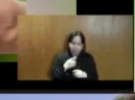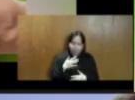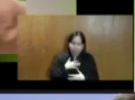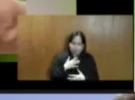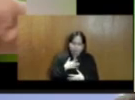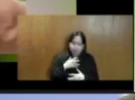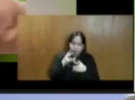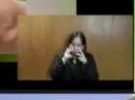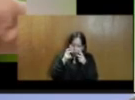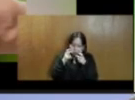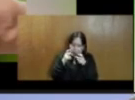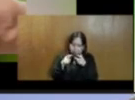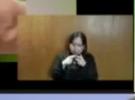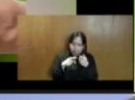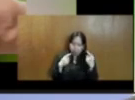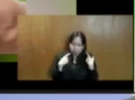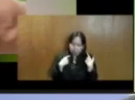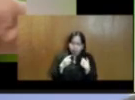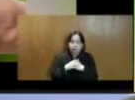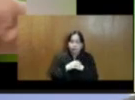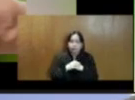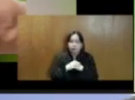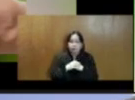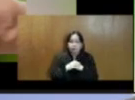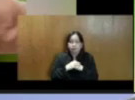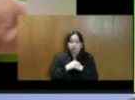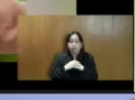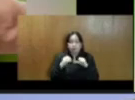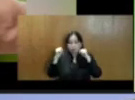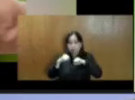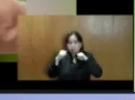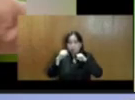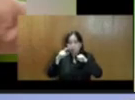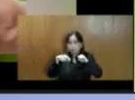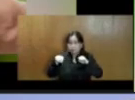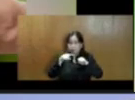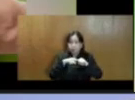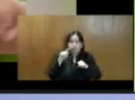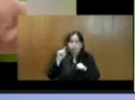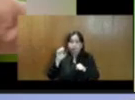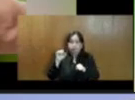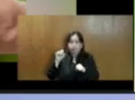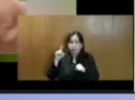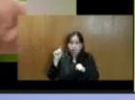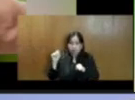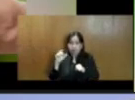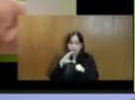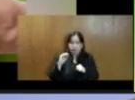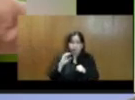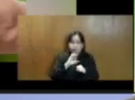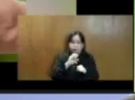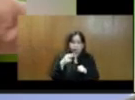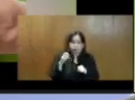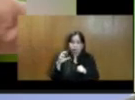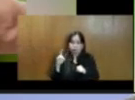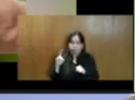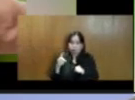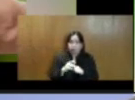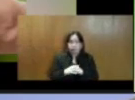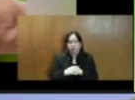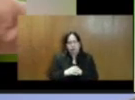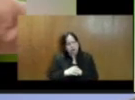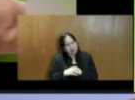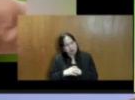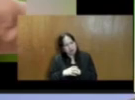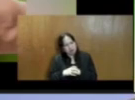actually hear that there's already an agreement, I think, between TESDA and CHED about the Philippine credit transfer system, which